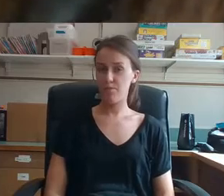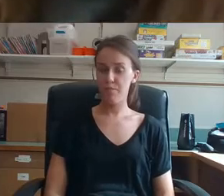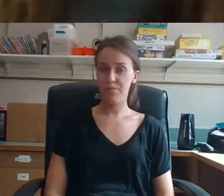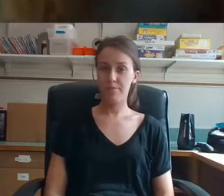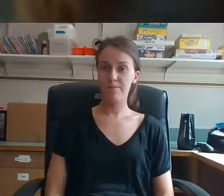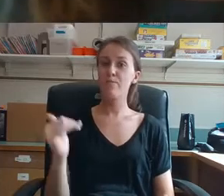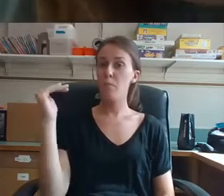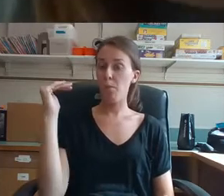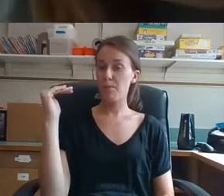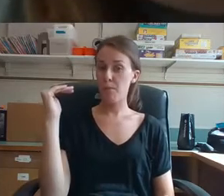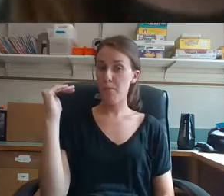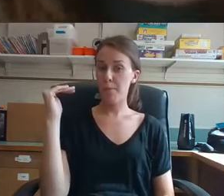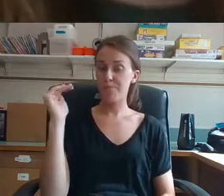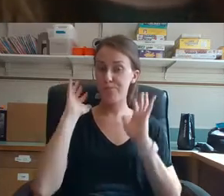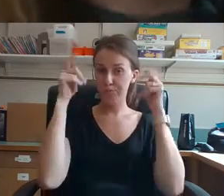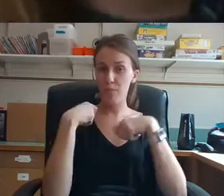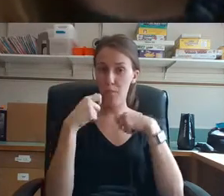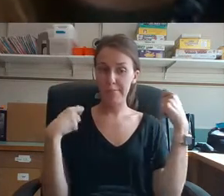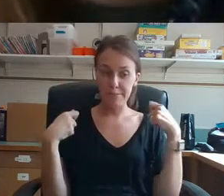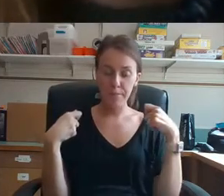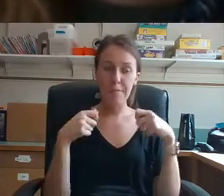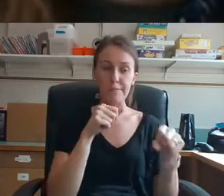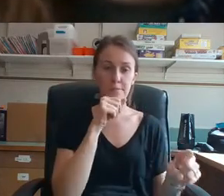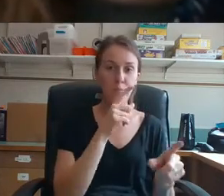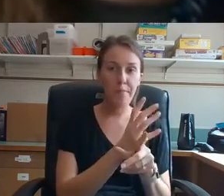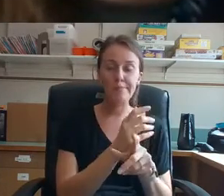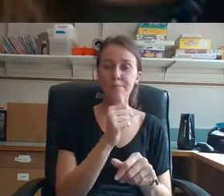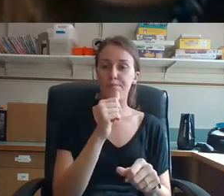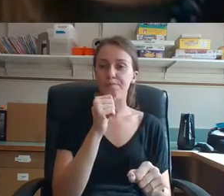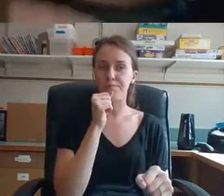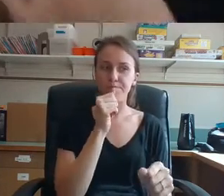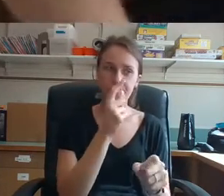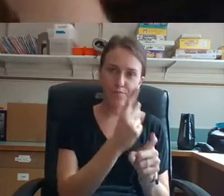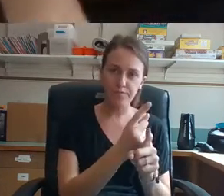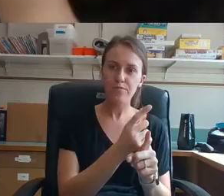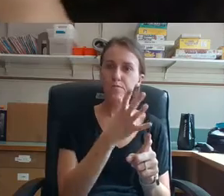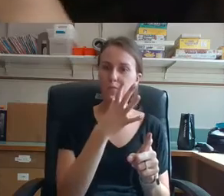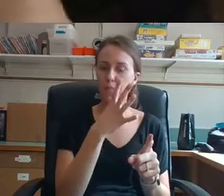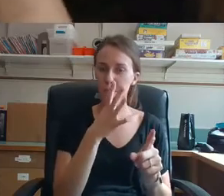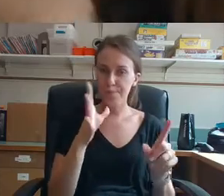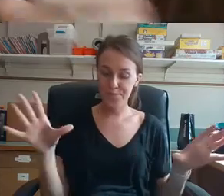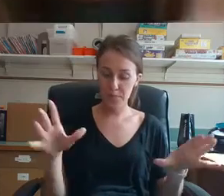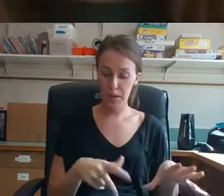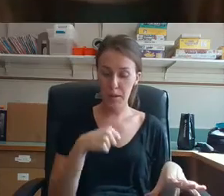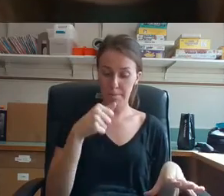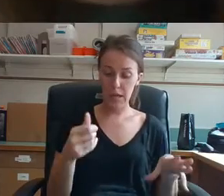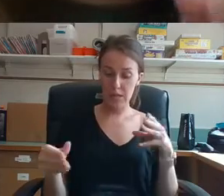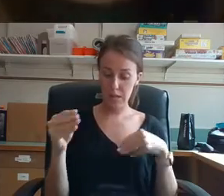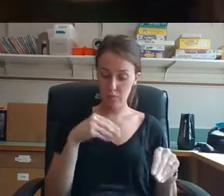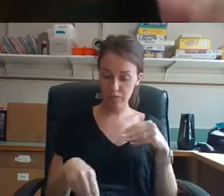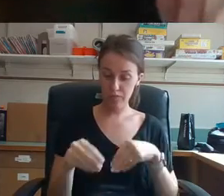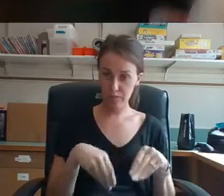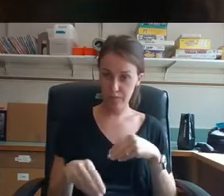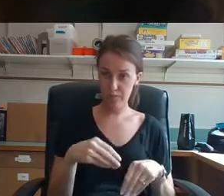So Little Red Riding Hood and Mother packed a basket full of treats for a girl to take to her grandmother's. Just remember, she said, the woods